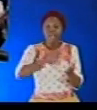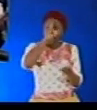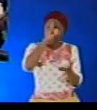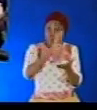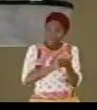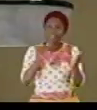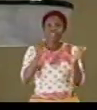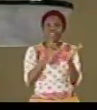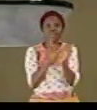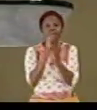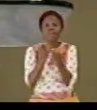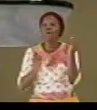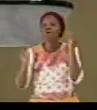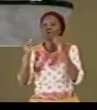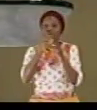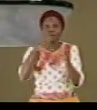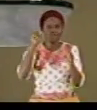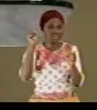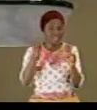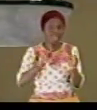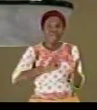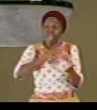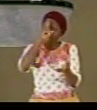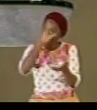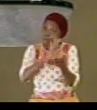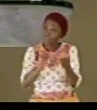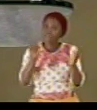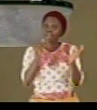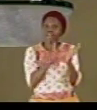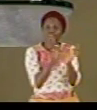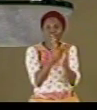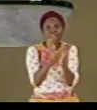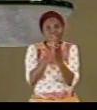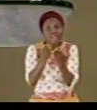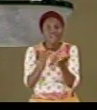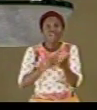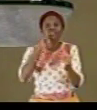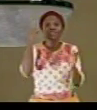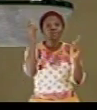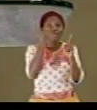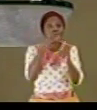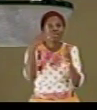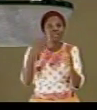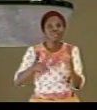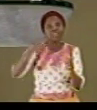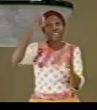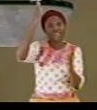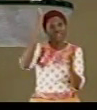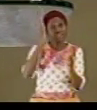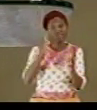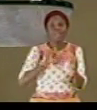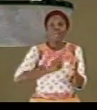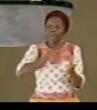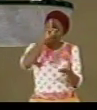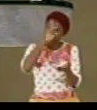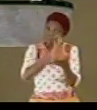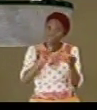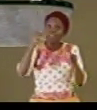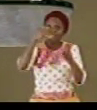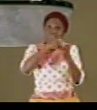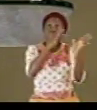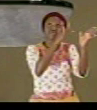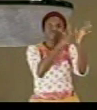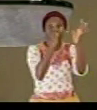yes. Oh, yes. I believe the Bible is the word of God. I believe in